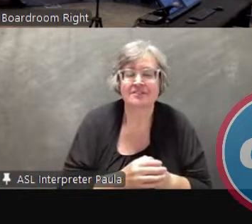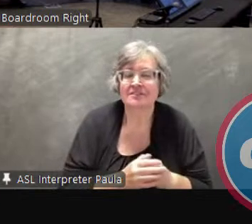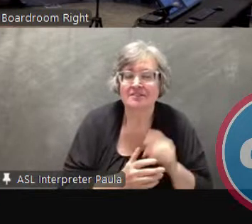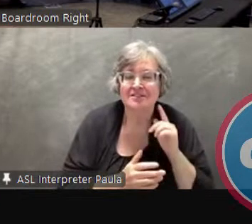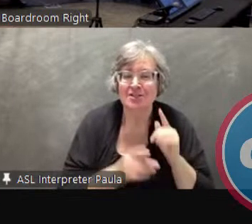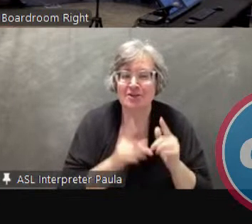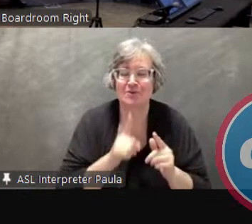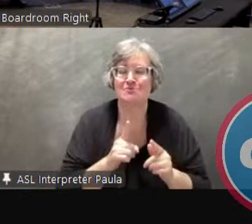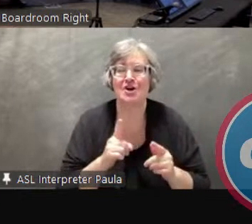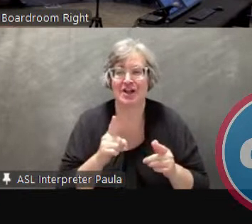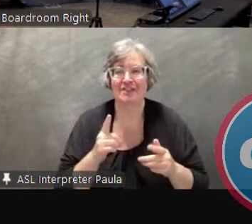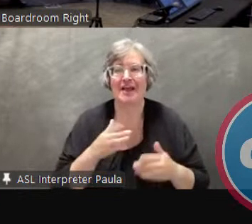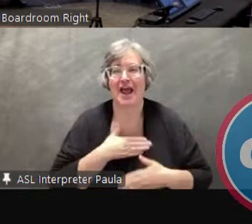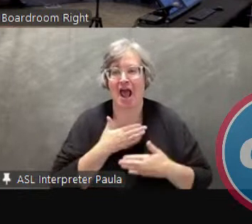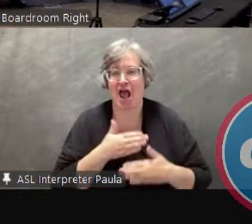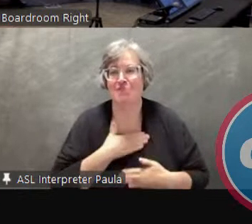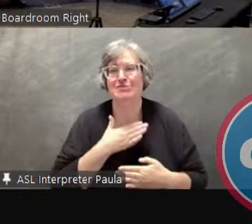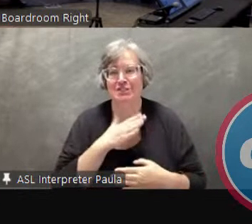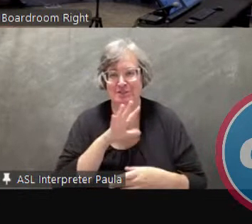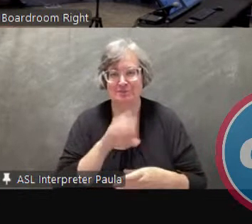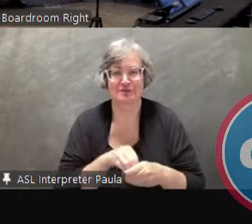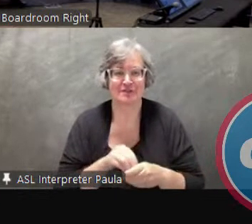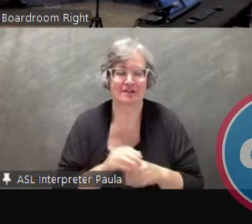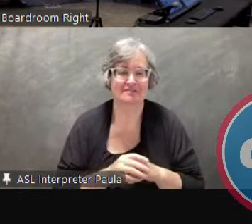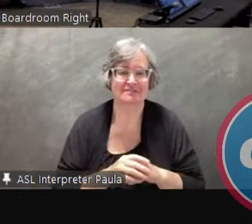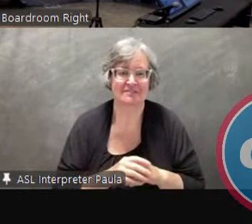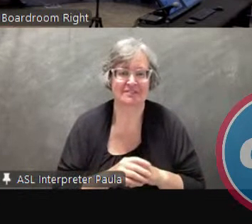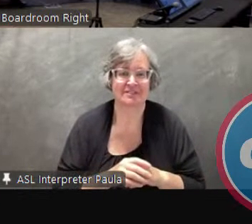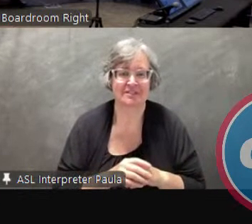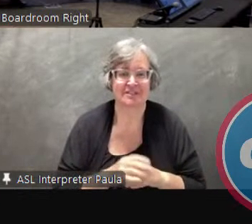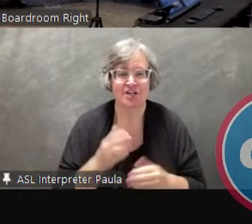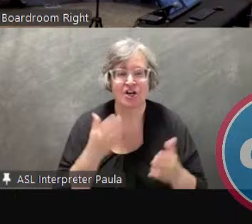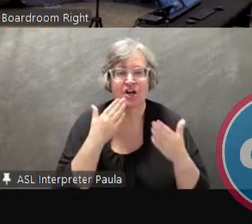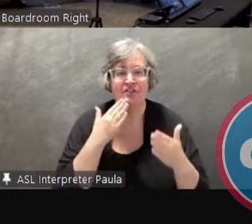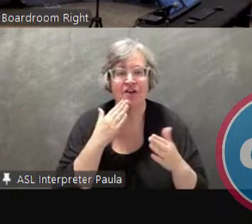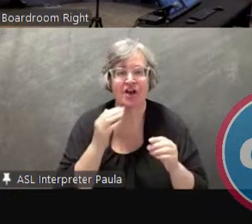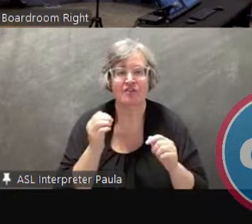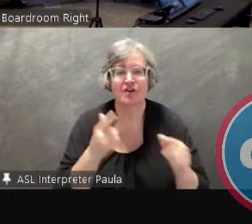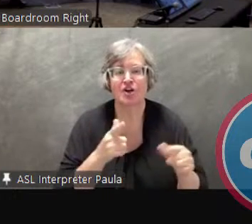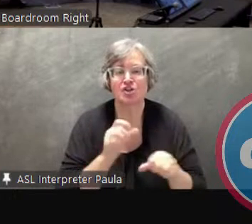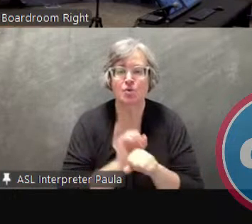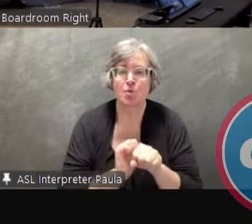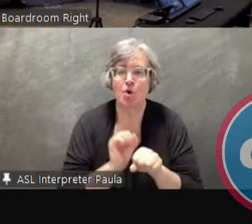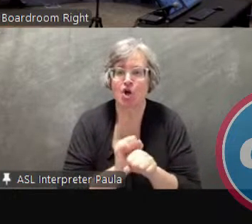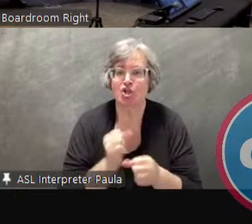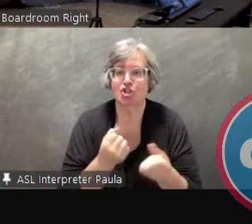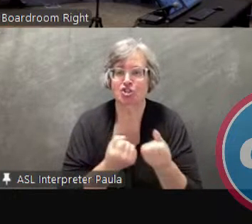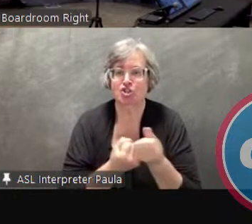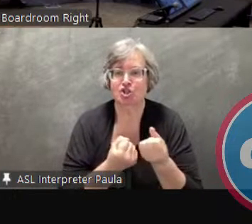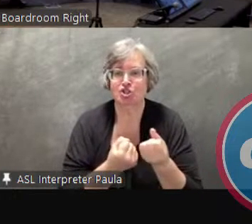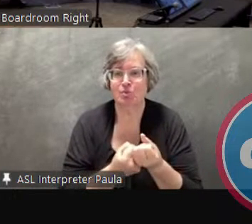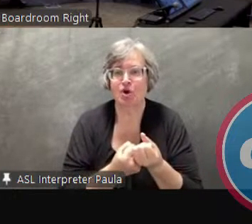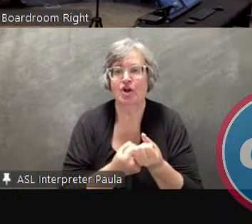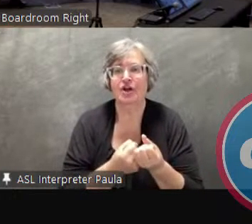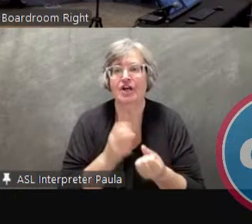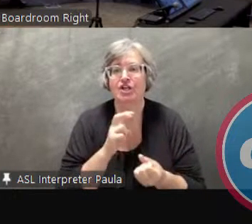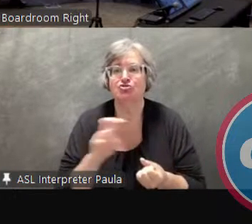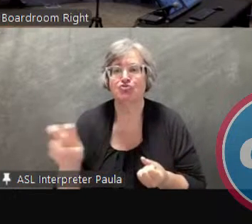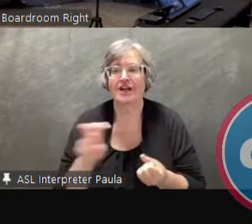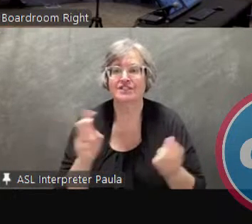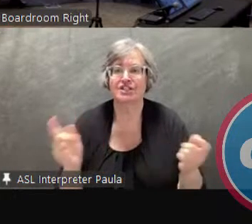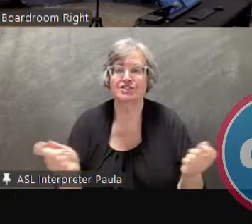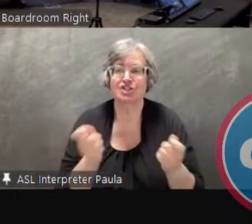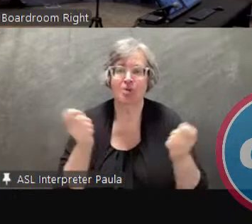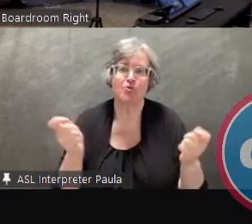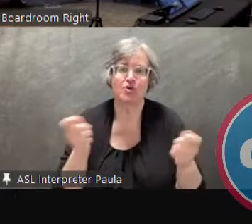very happy to participate in. I want to thank everyone who worked so hard to support the Transit Jamboree and make it a